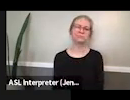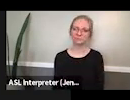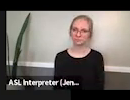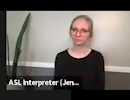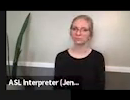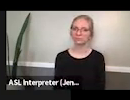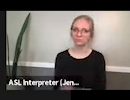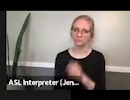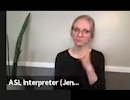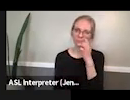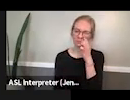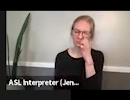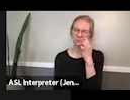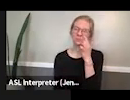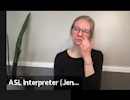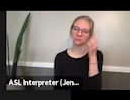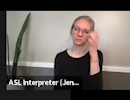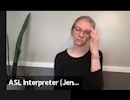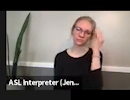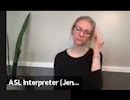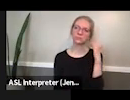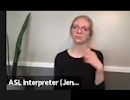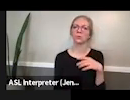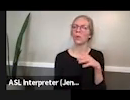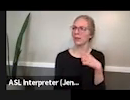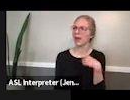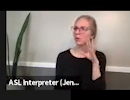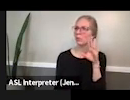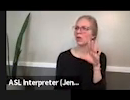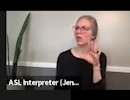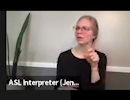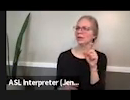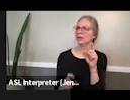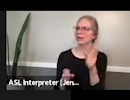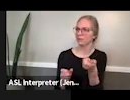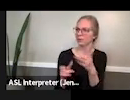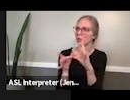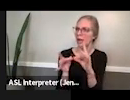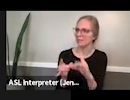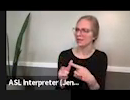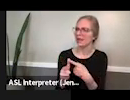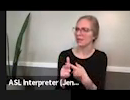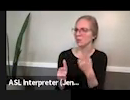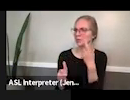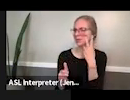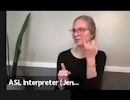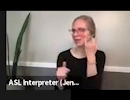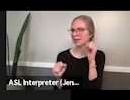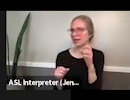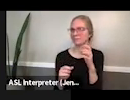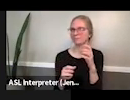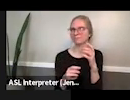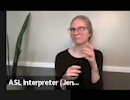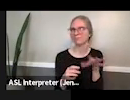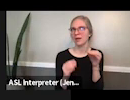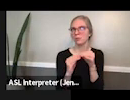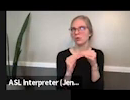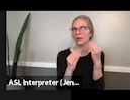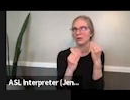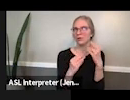of comments, Pamela, and we'll see if I can come up with some more information to get to Lisa for